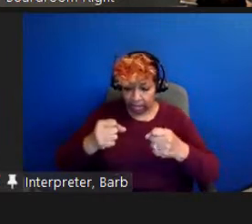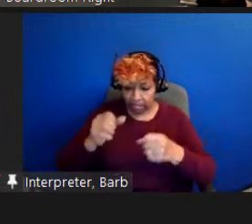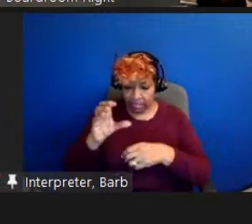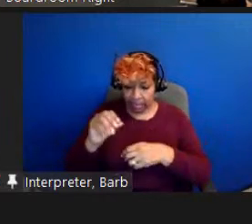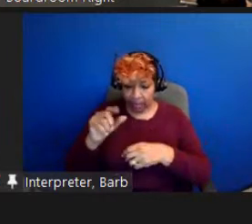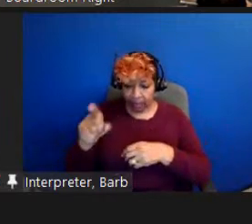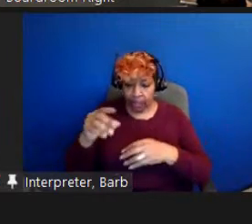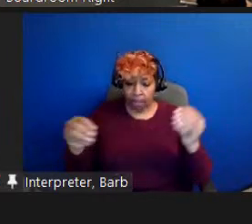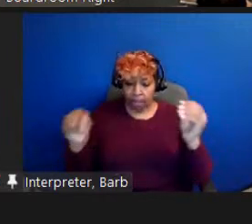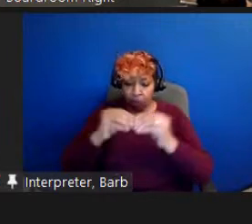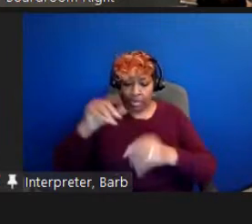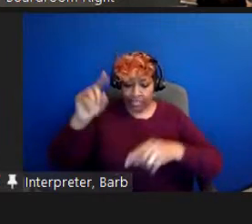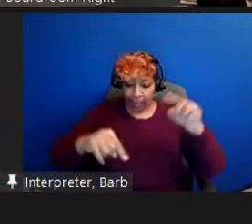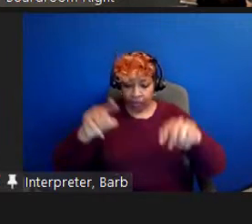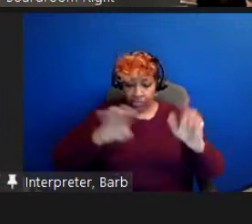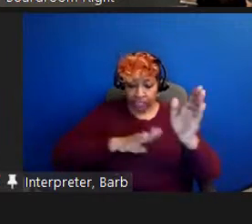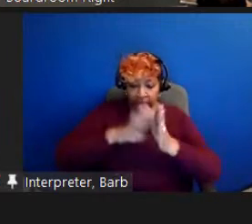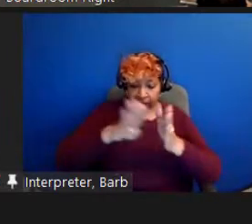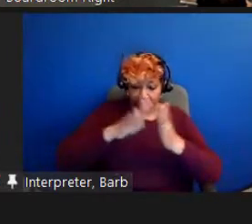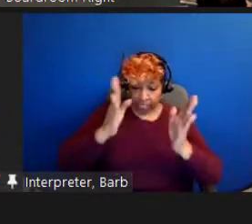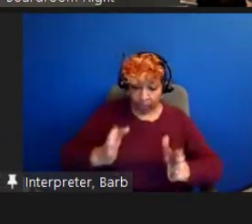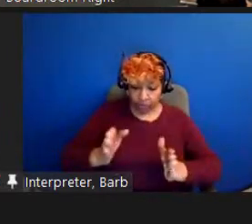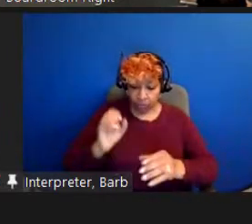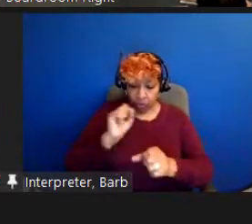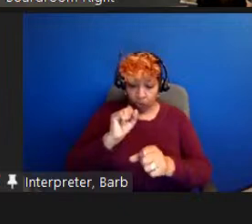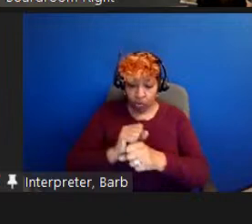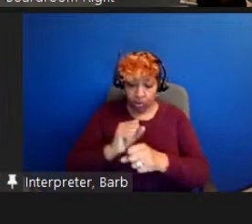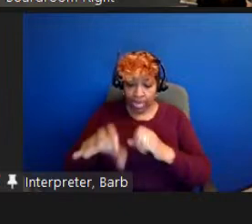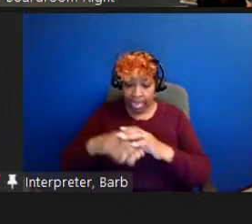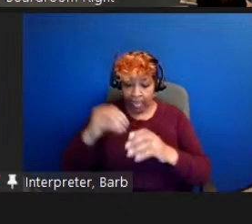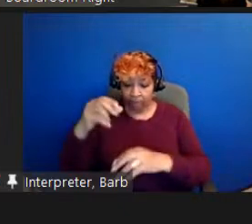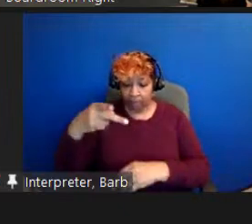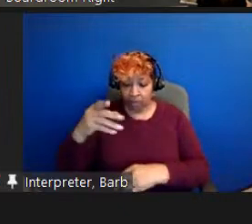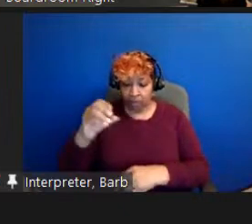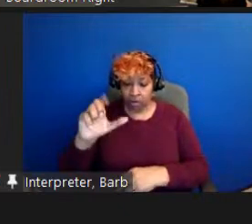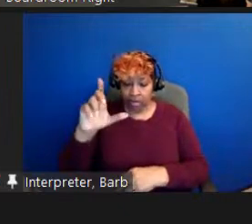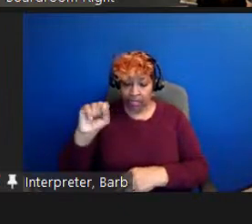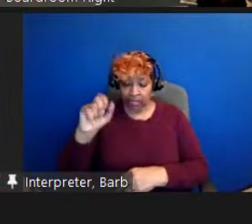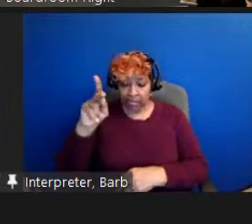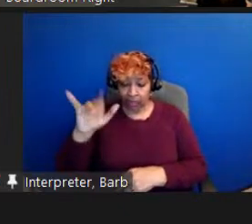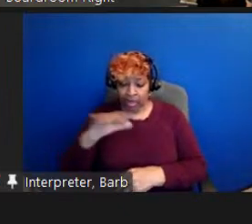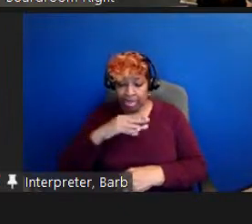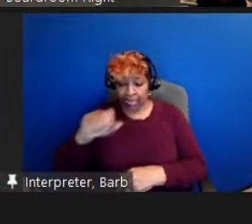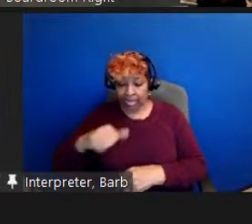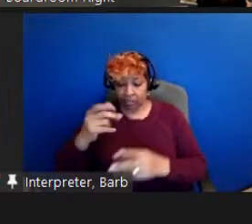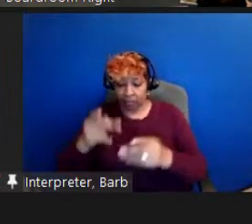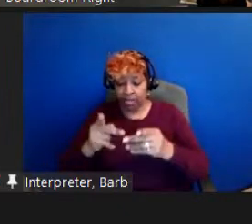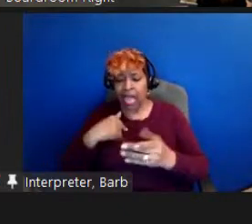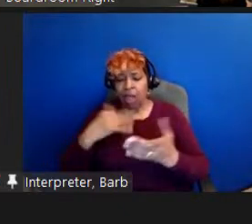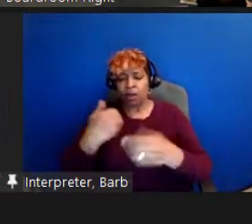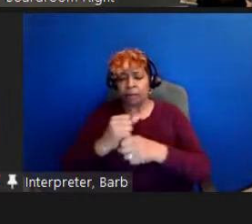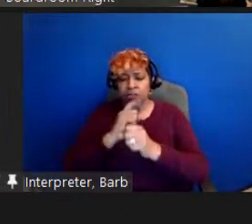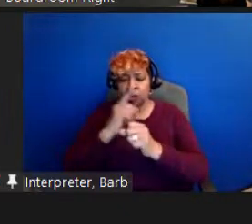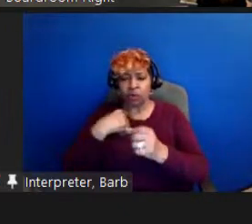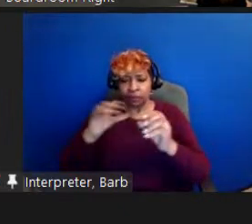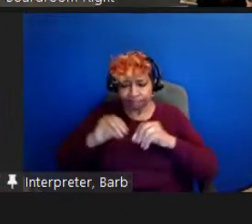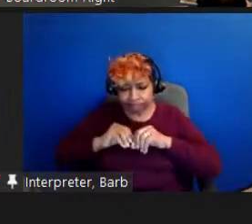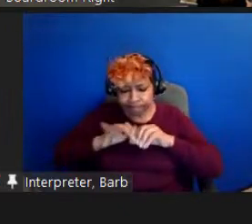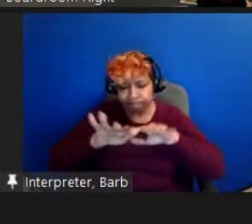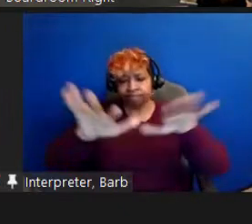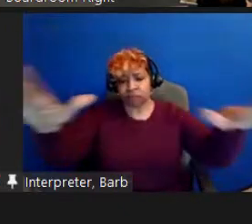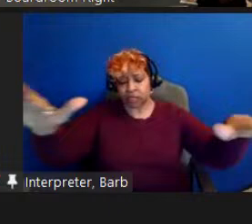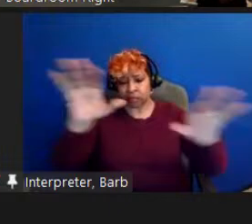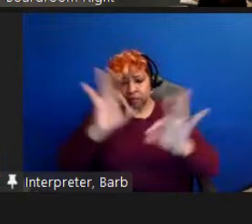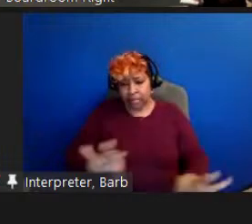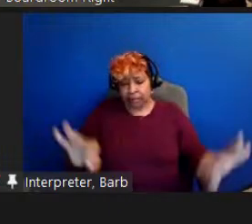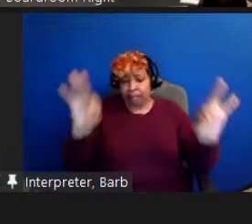other places. I just want to make sure that we get the word out to some of these key areas so that we can get input from a very diverse